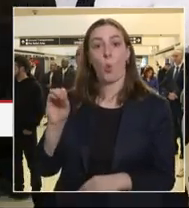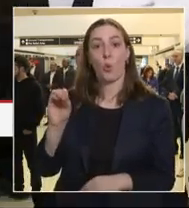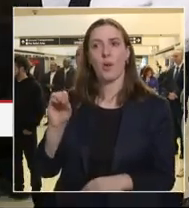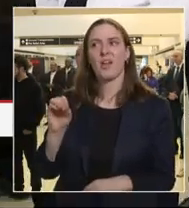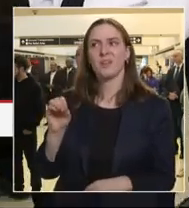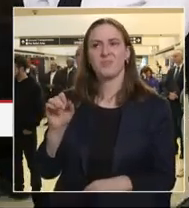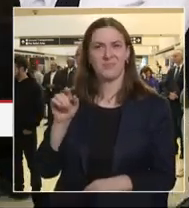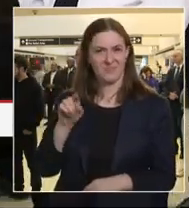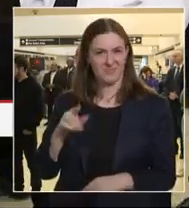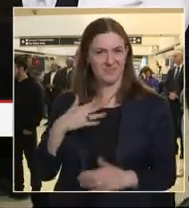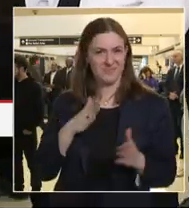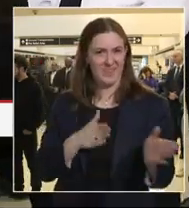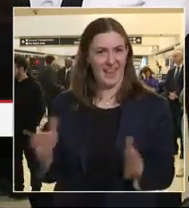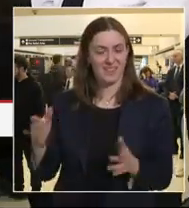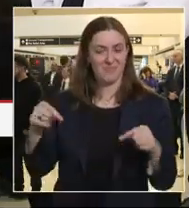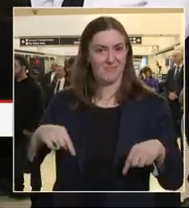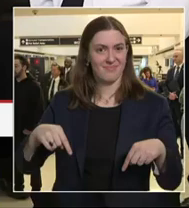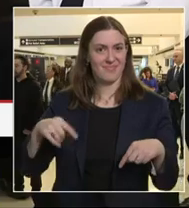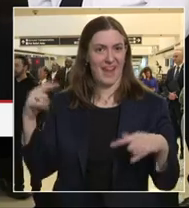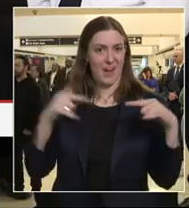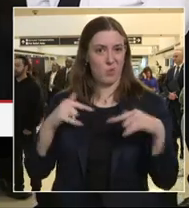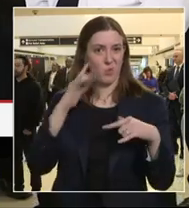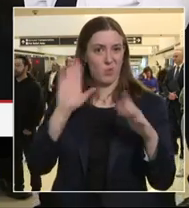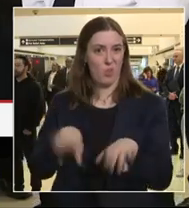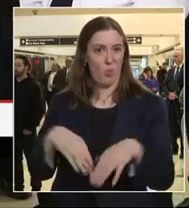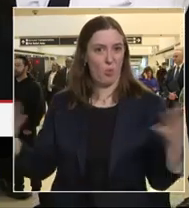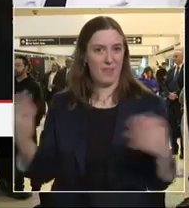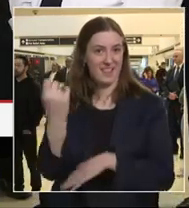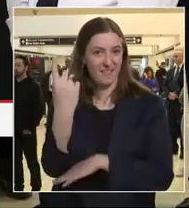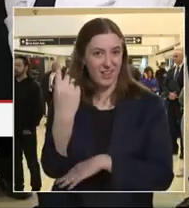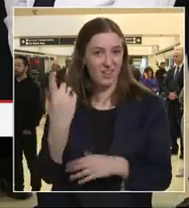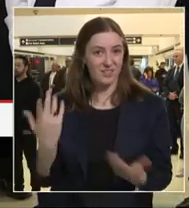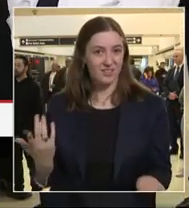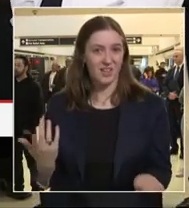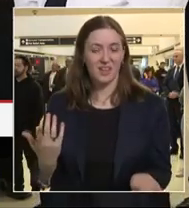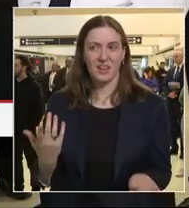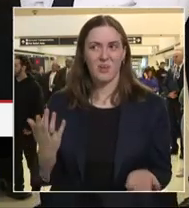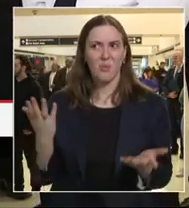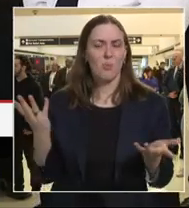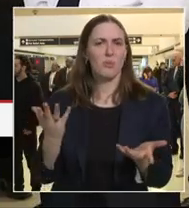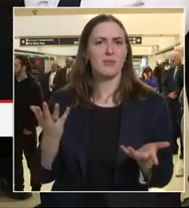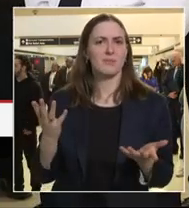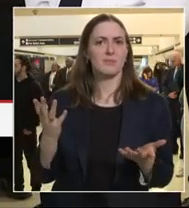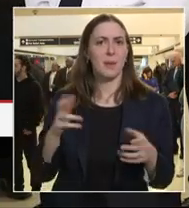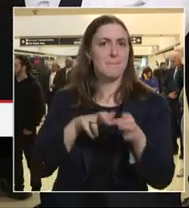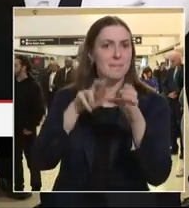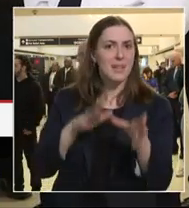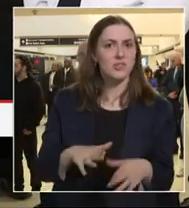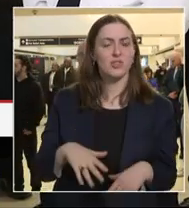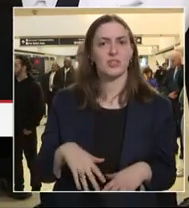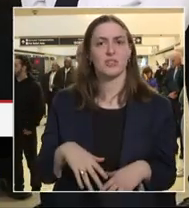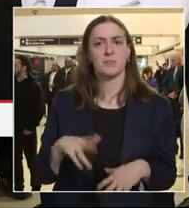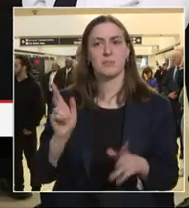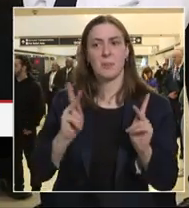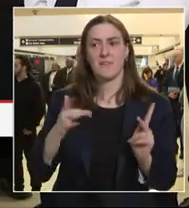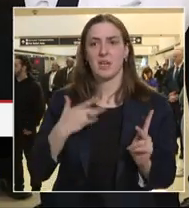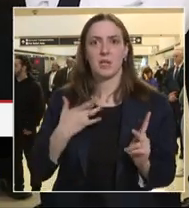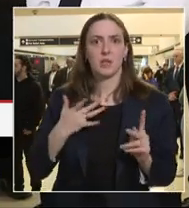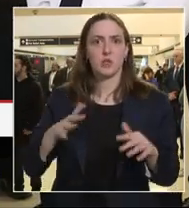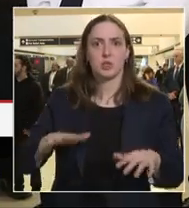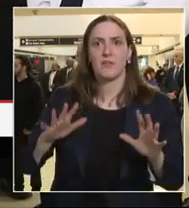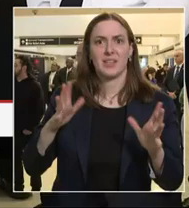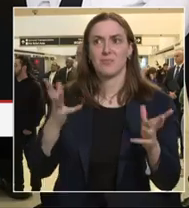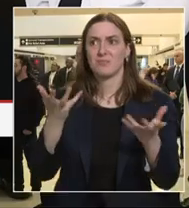that? And what impact is that going to have on operations, on passengers, on people's anxiety? How are we going to do